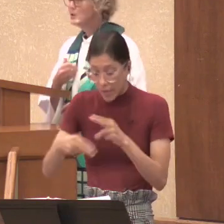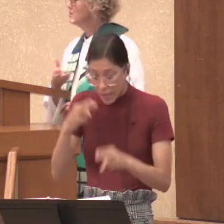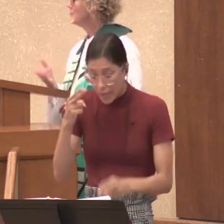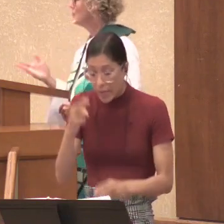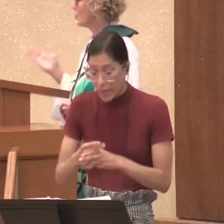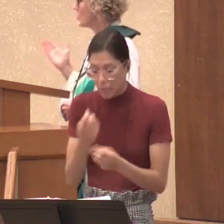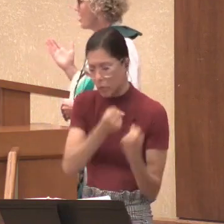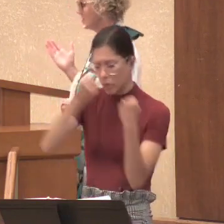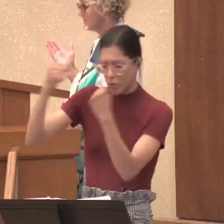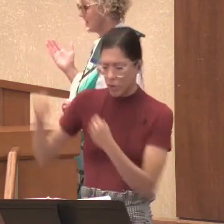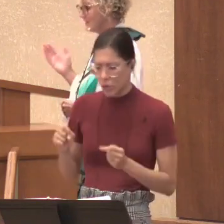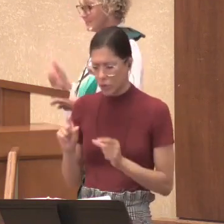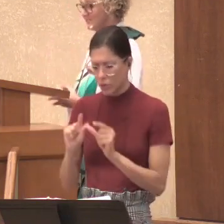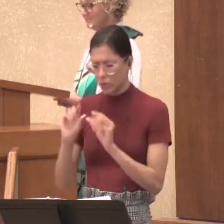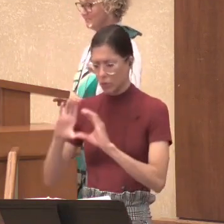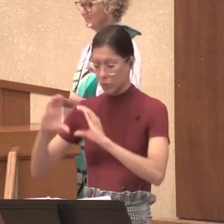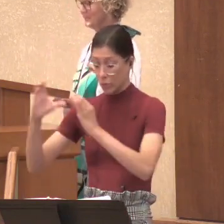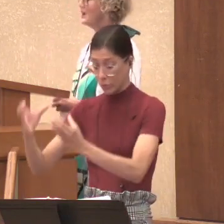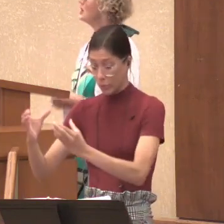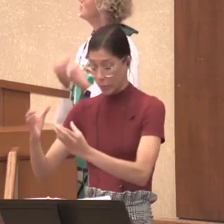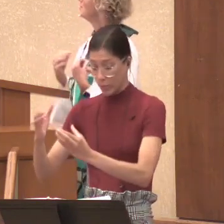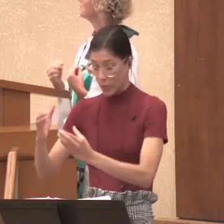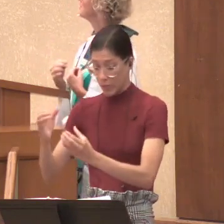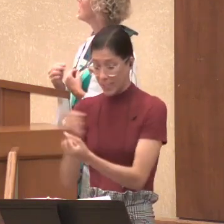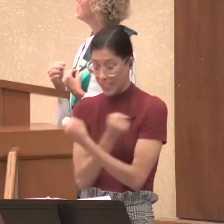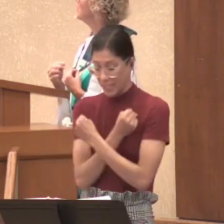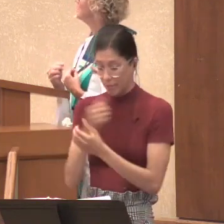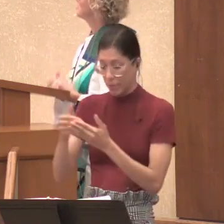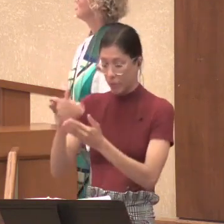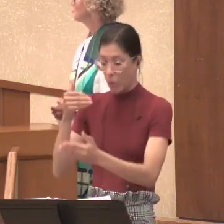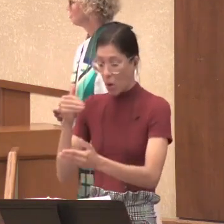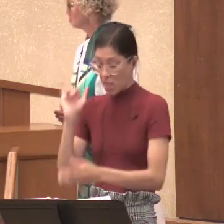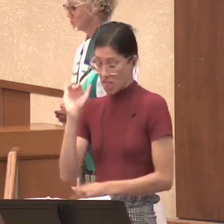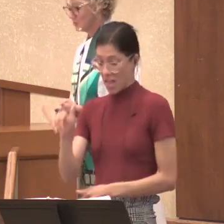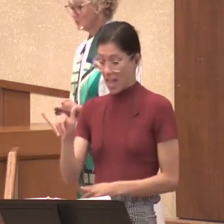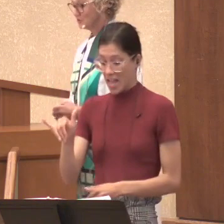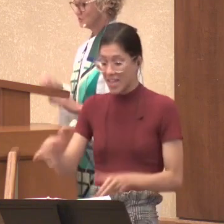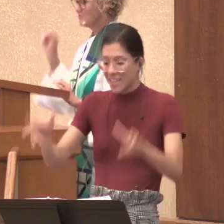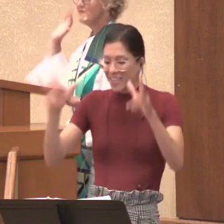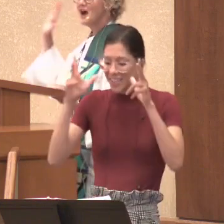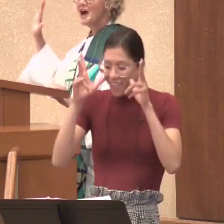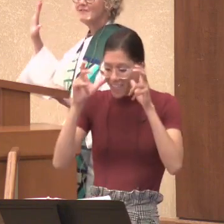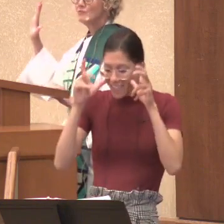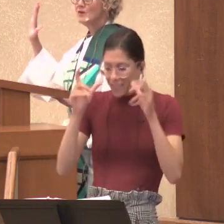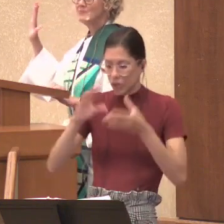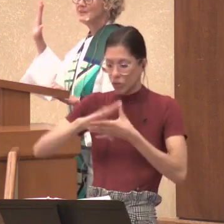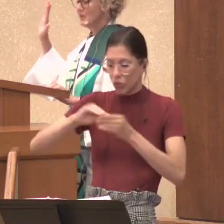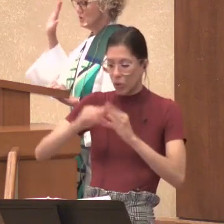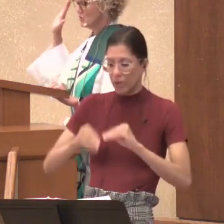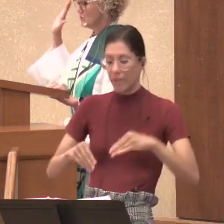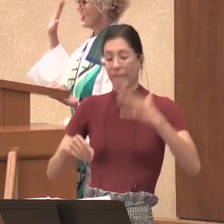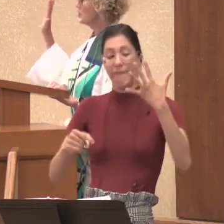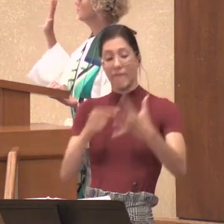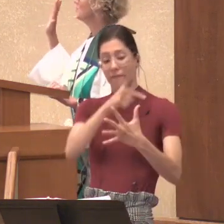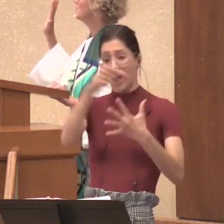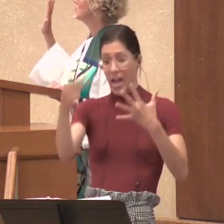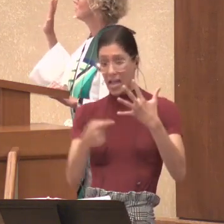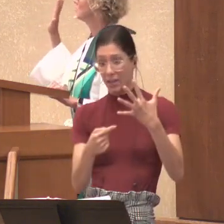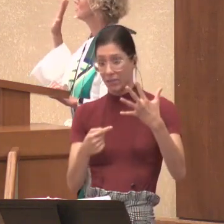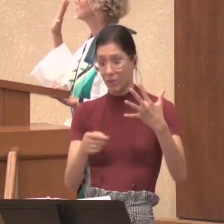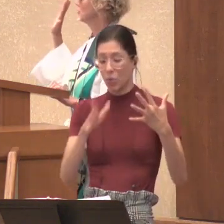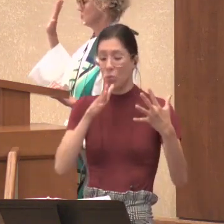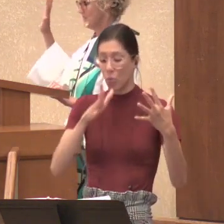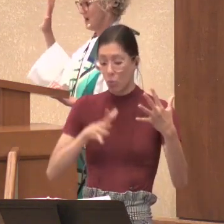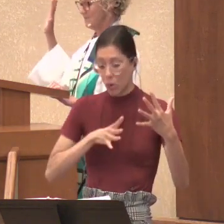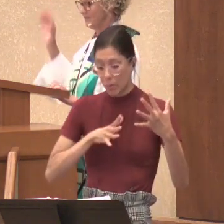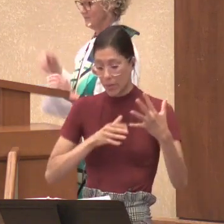life before all of that? Please allow me to introduce you to five women who helped Moses